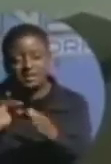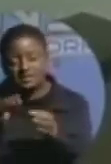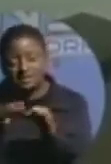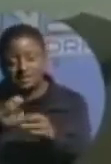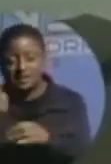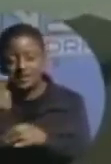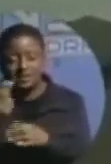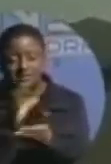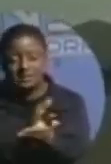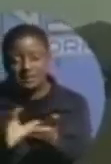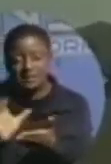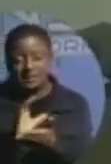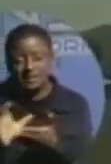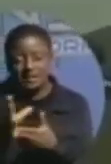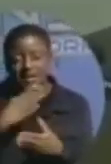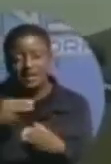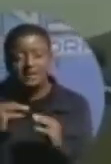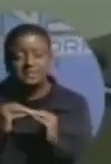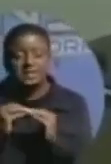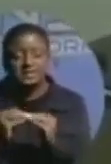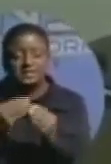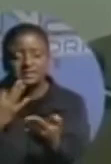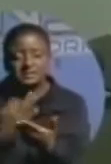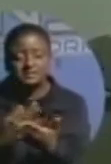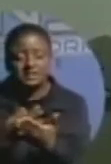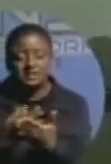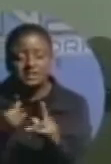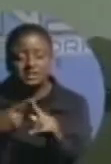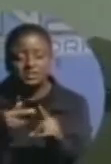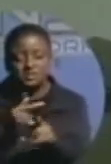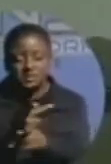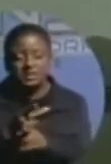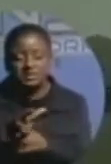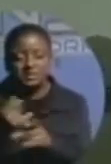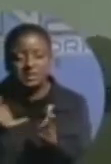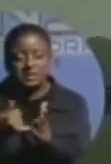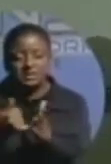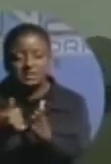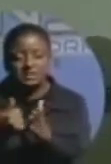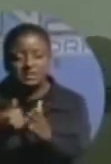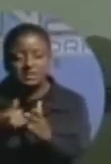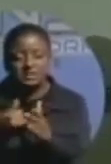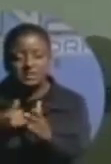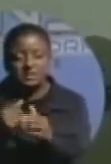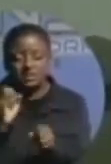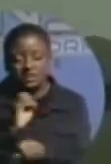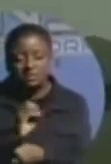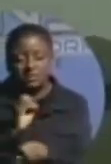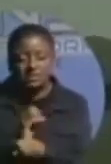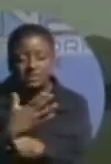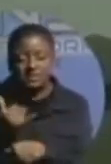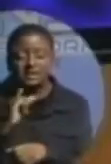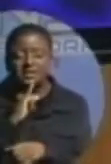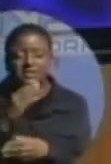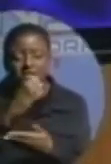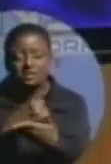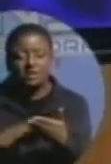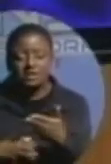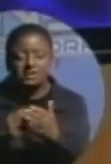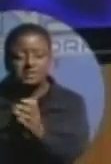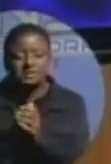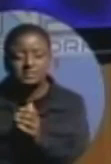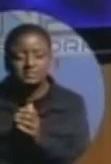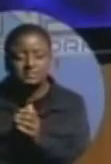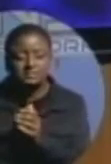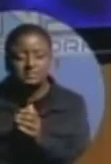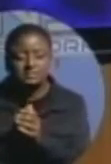to make money off of it, but to keep it running, there's a cost to maintaining it. And this is what governments don't do well.